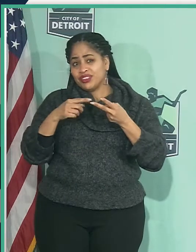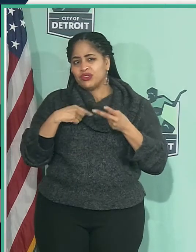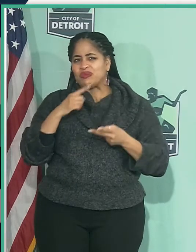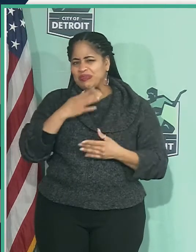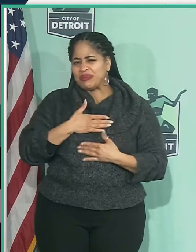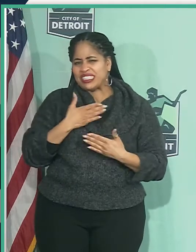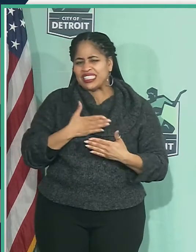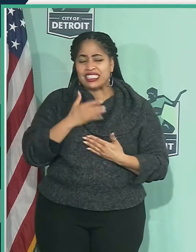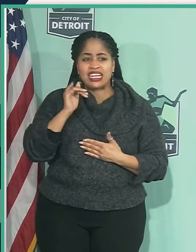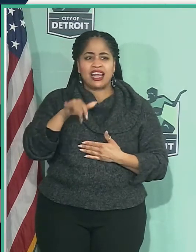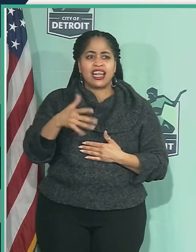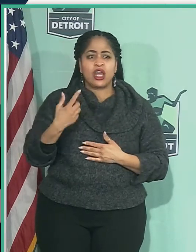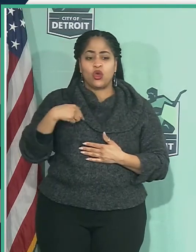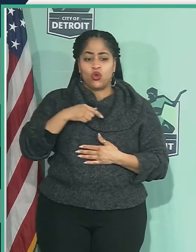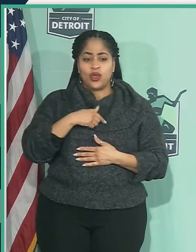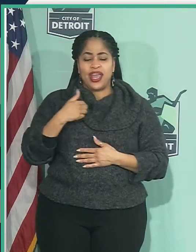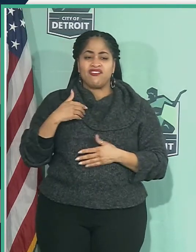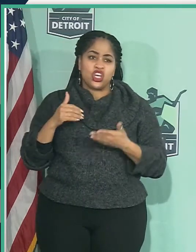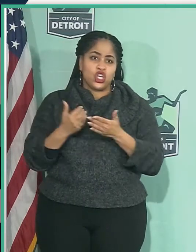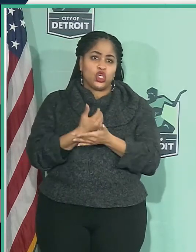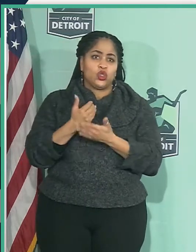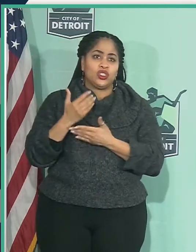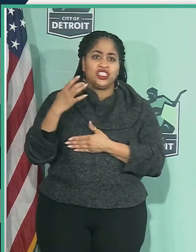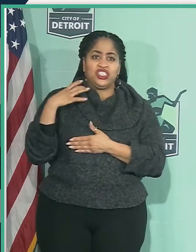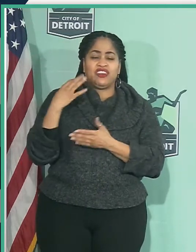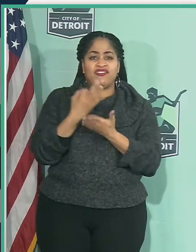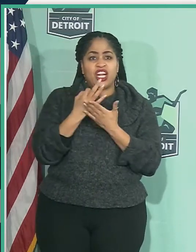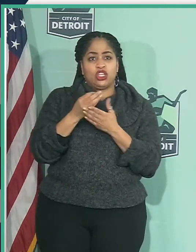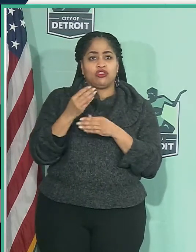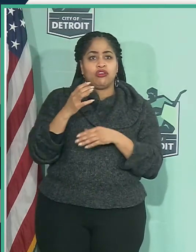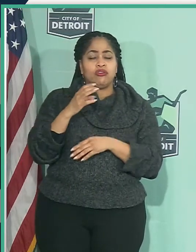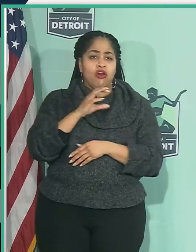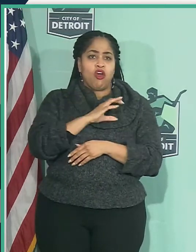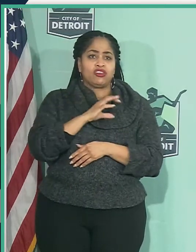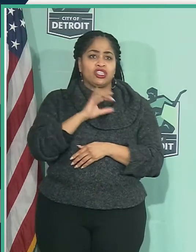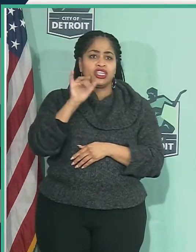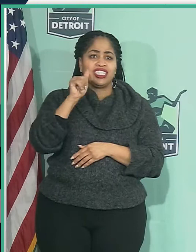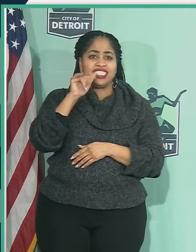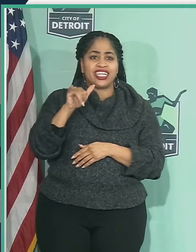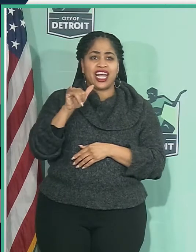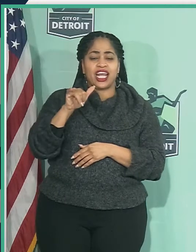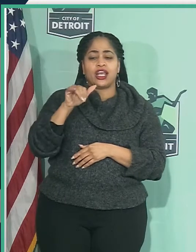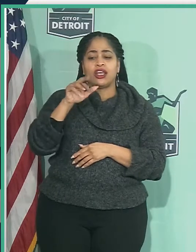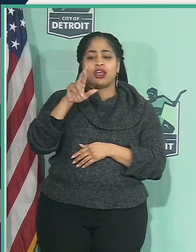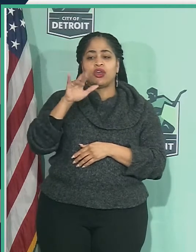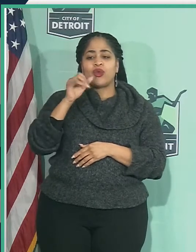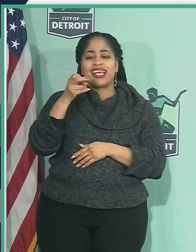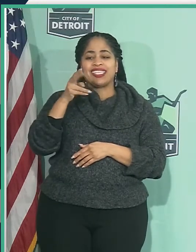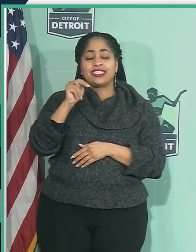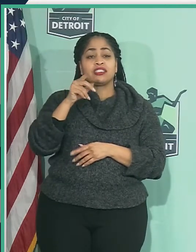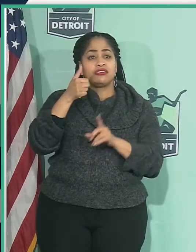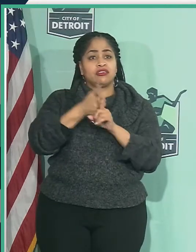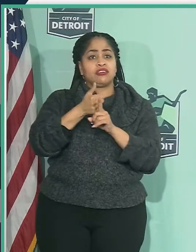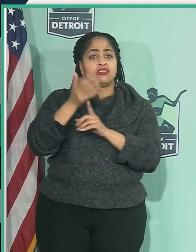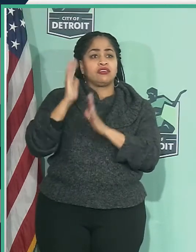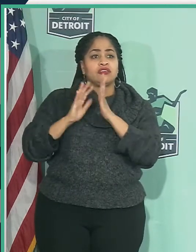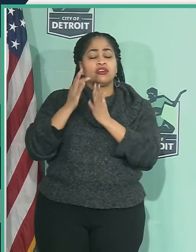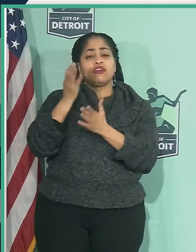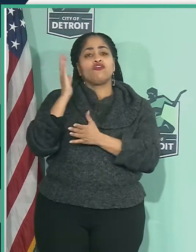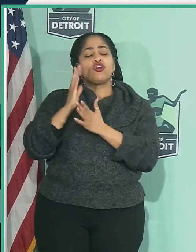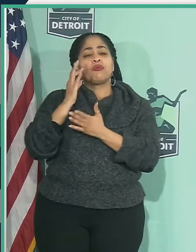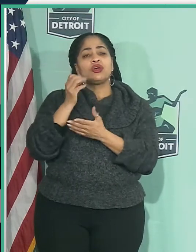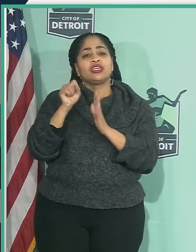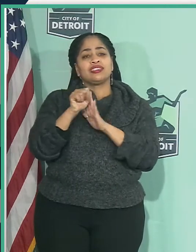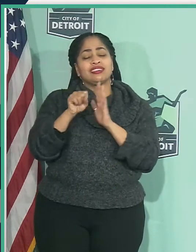pleased that we have a new chief financial officer, Jay Rising. Jay was the former state treasurer